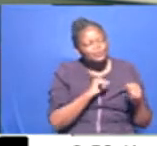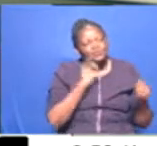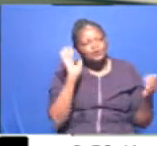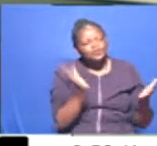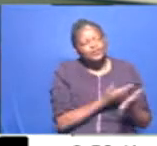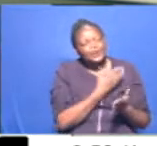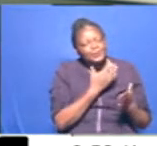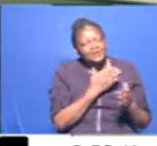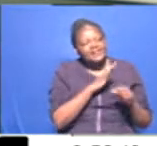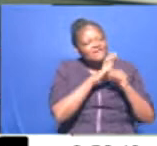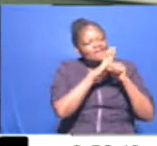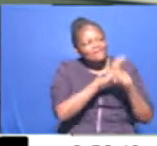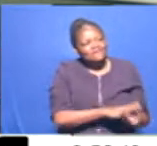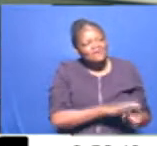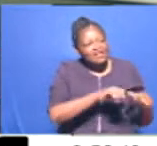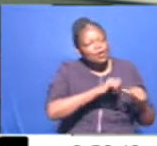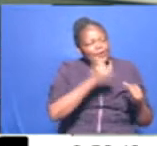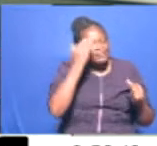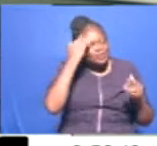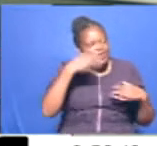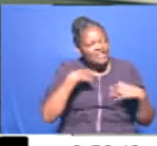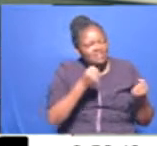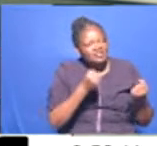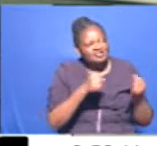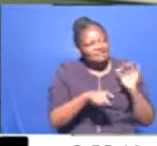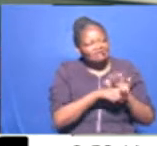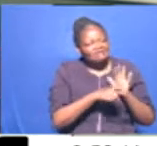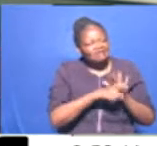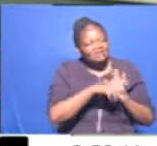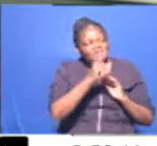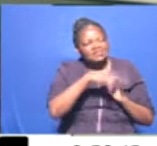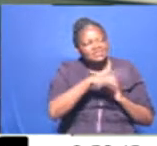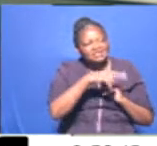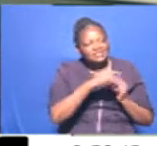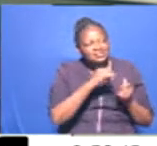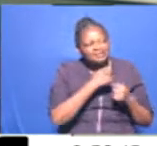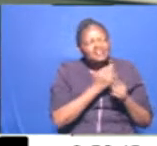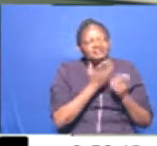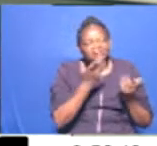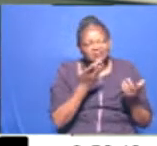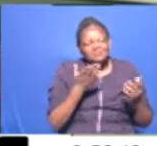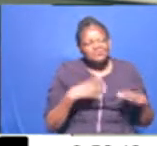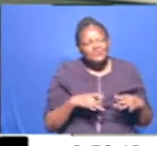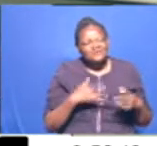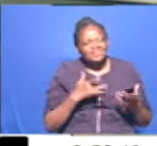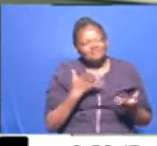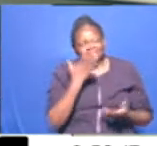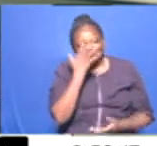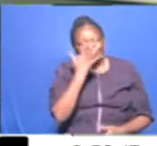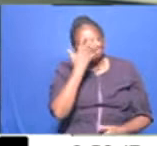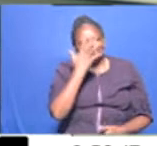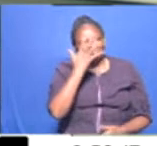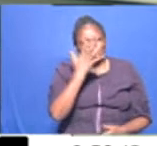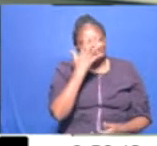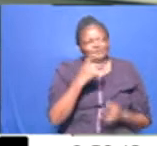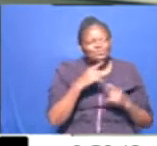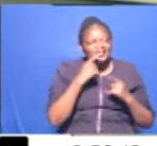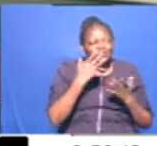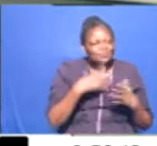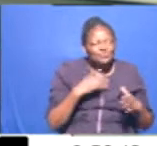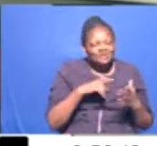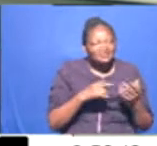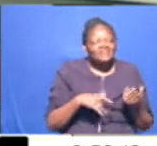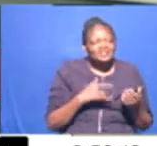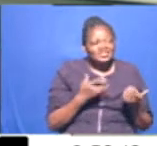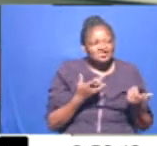stigma around mental health, this negative attitude towards it that makes even the victims shy away from speaking out and coming forth to